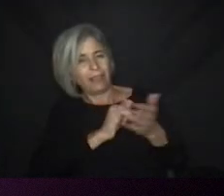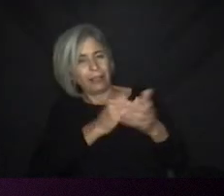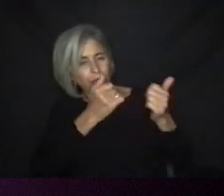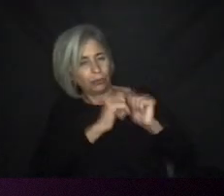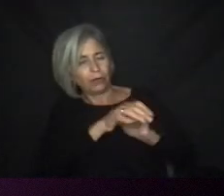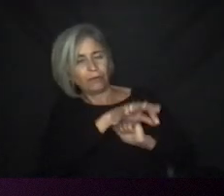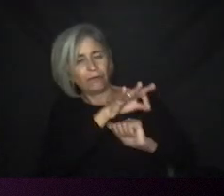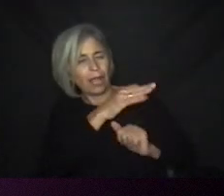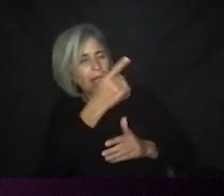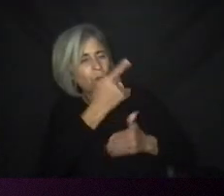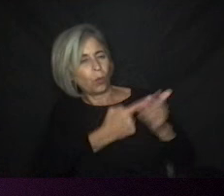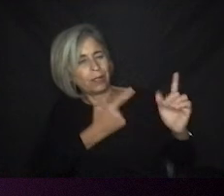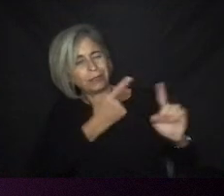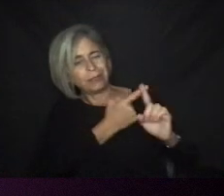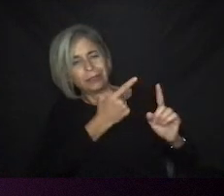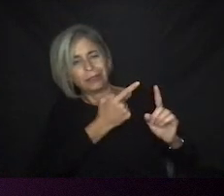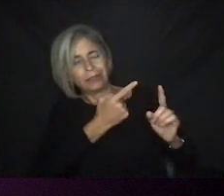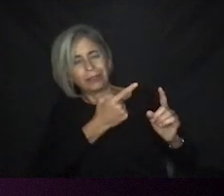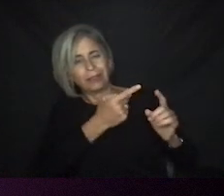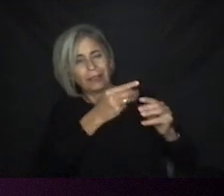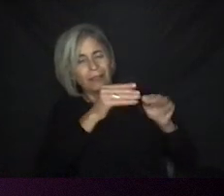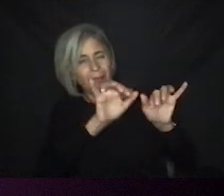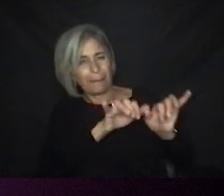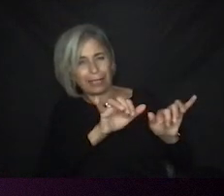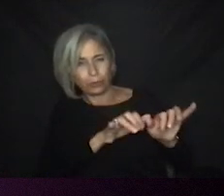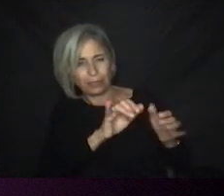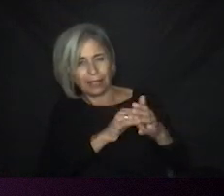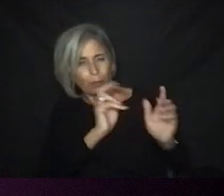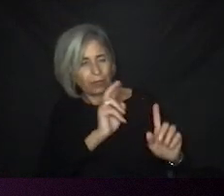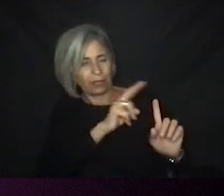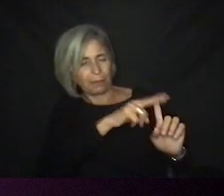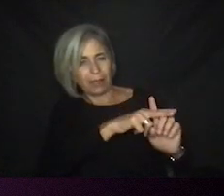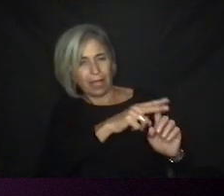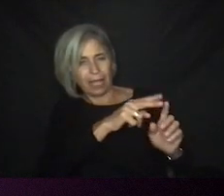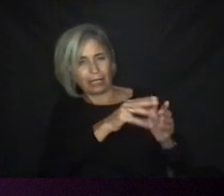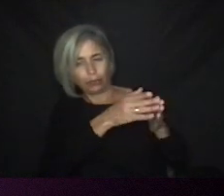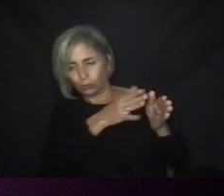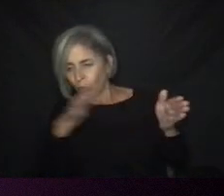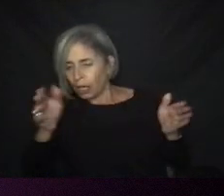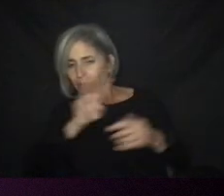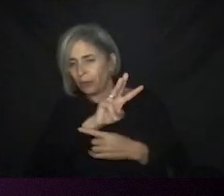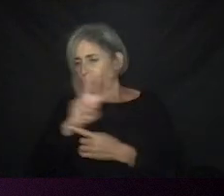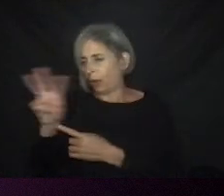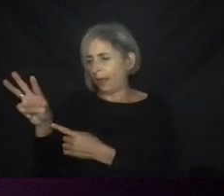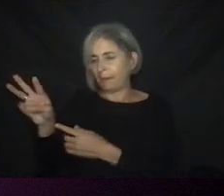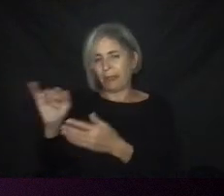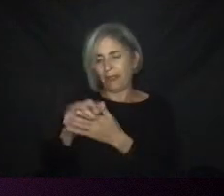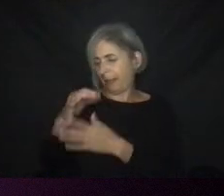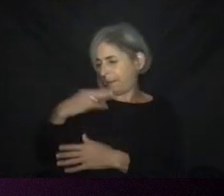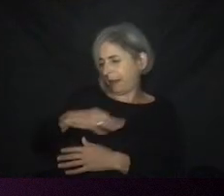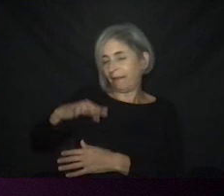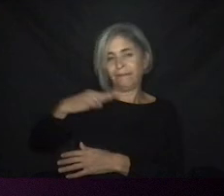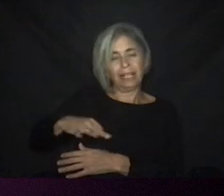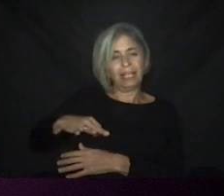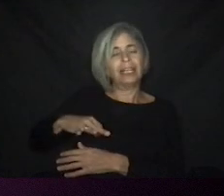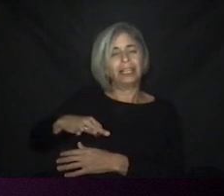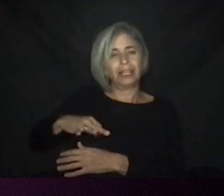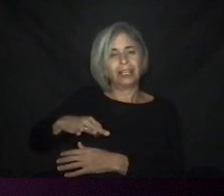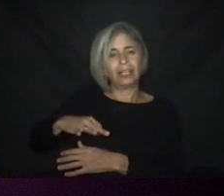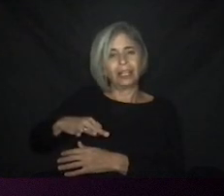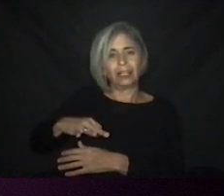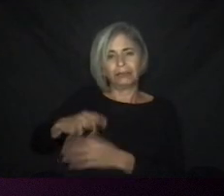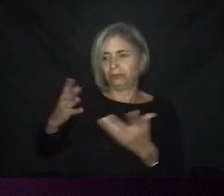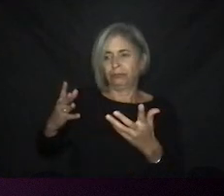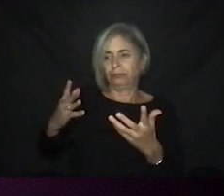trying to find what's the key metrics that we can apply across the web that benefits, well,